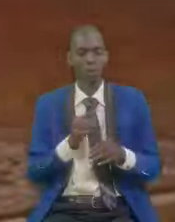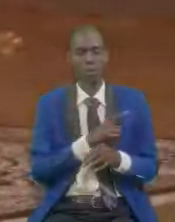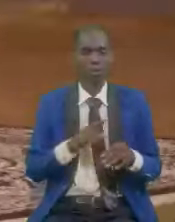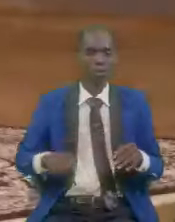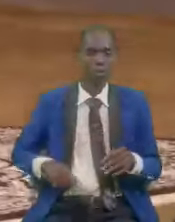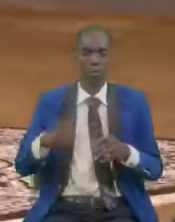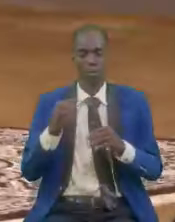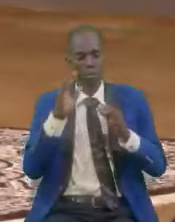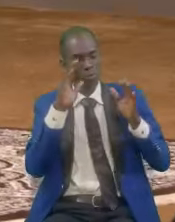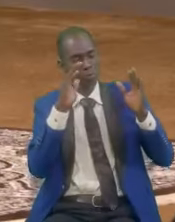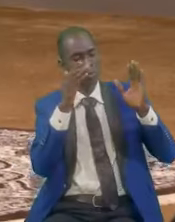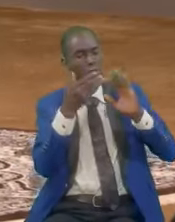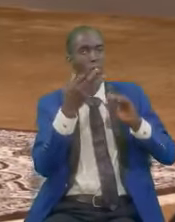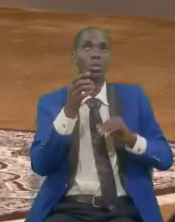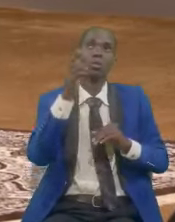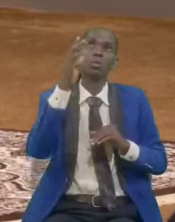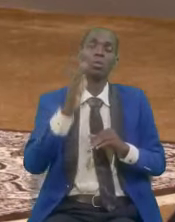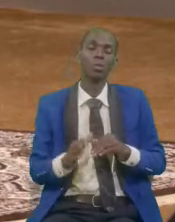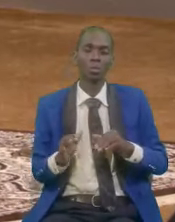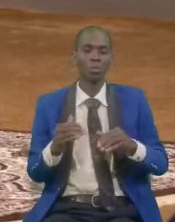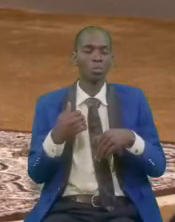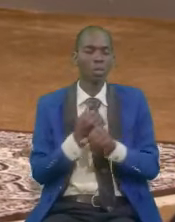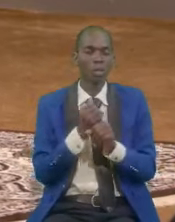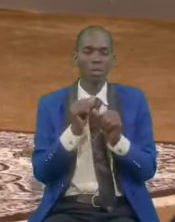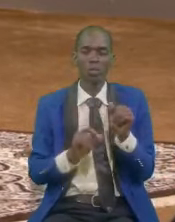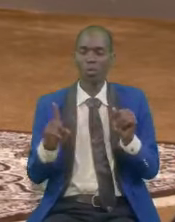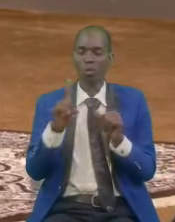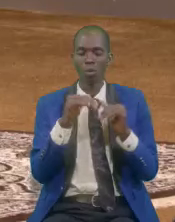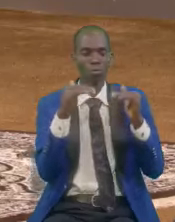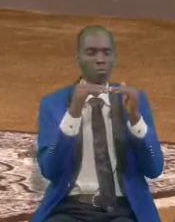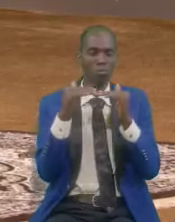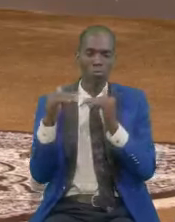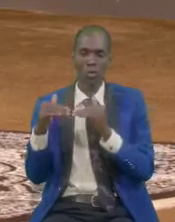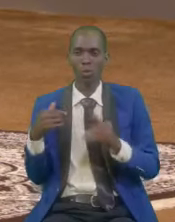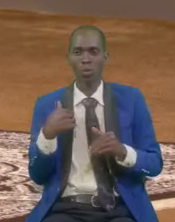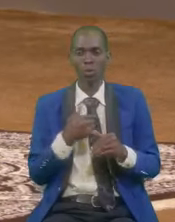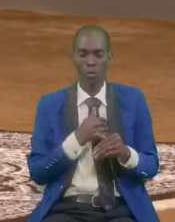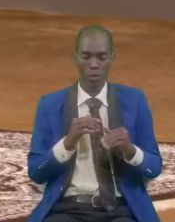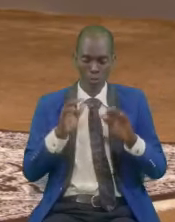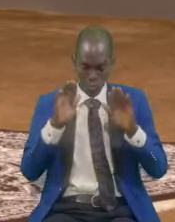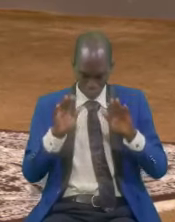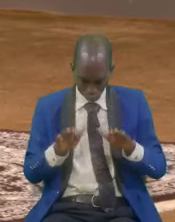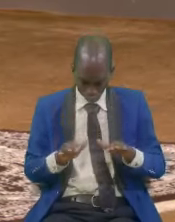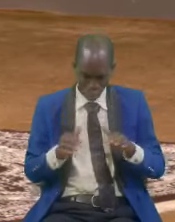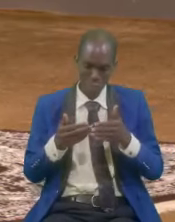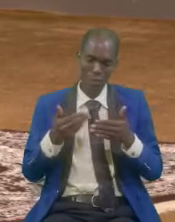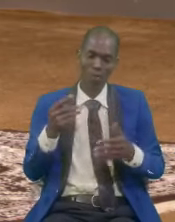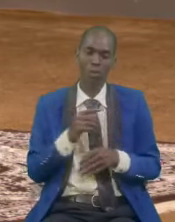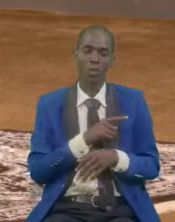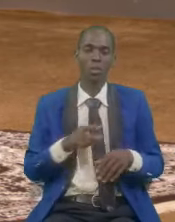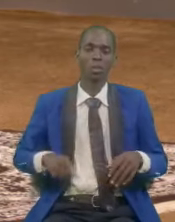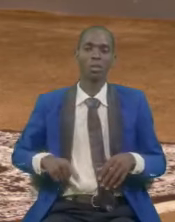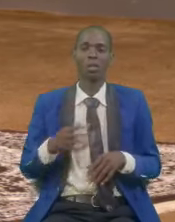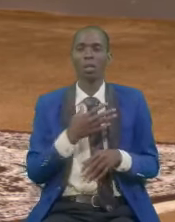of God levels everyone, and we bow and bend before the Lord, and all we